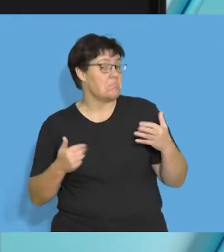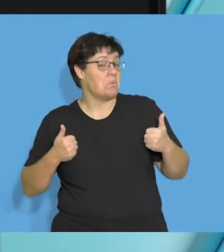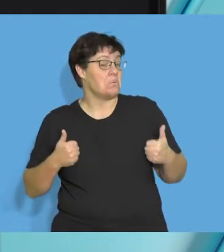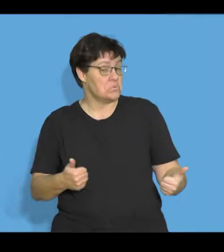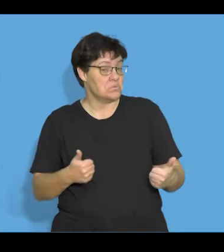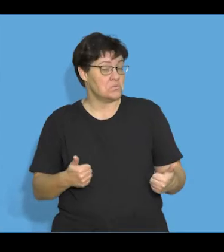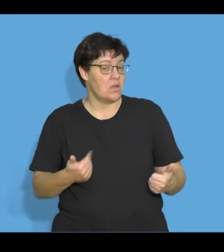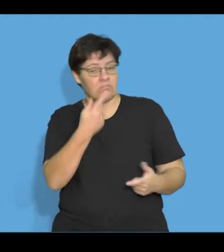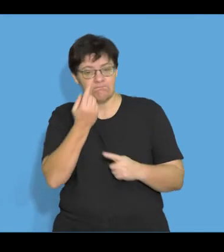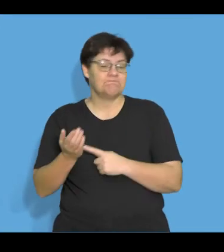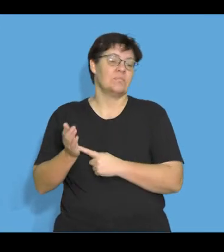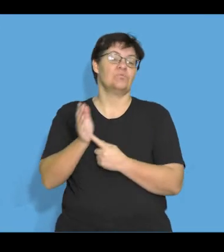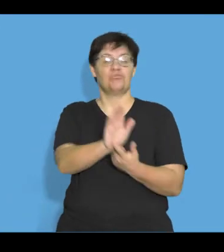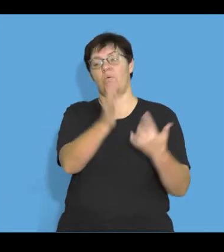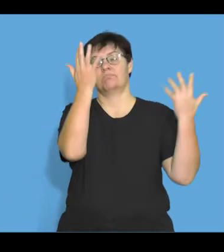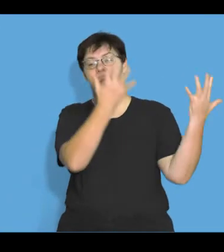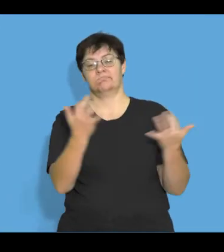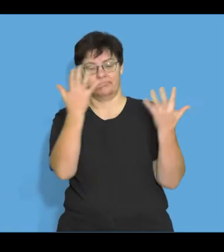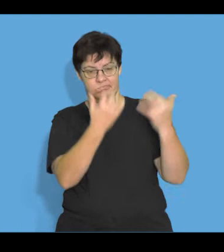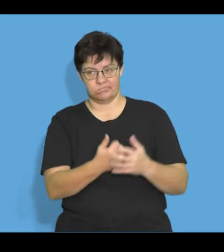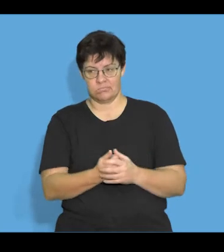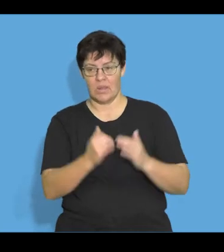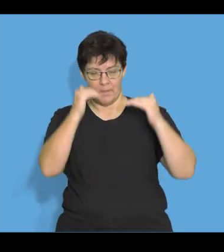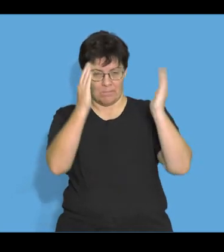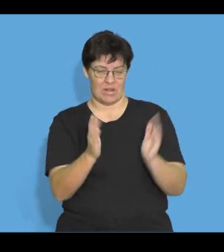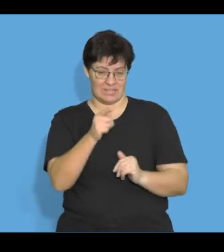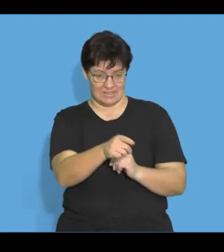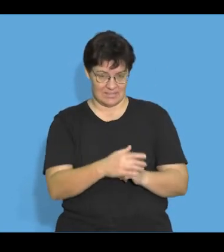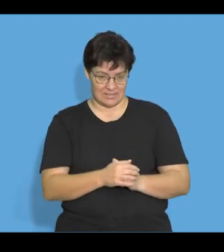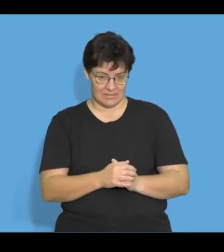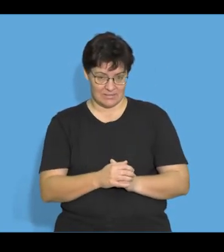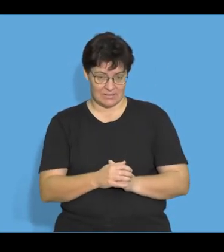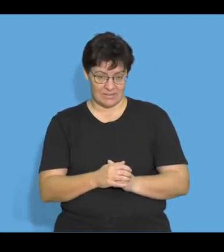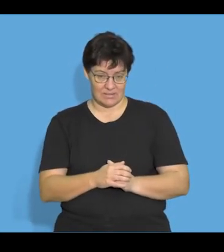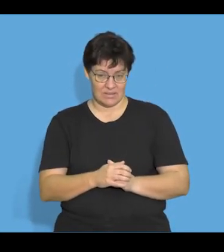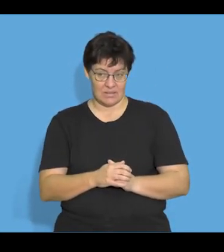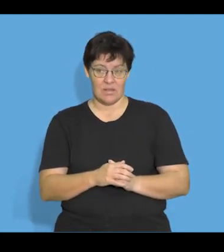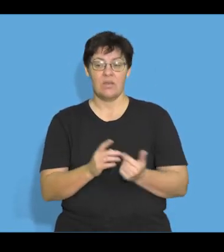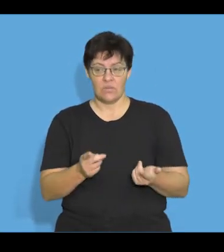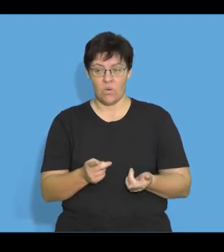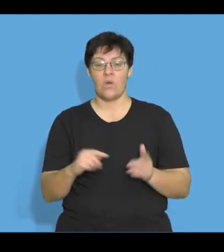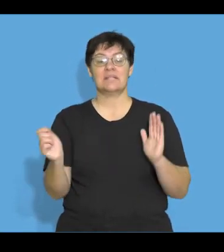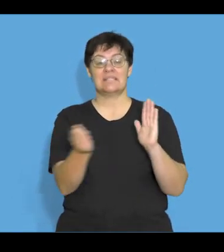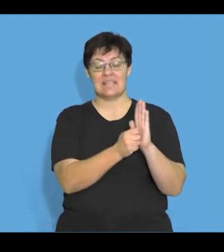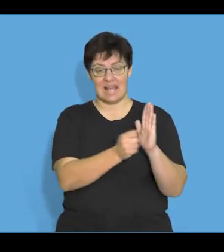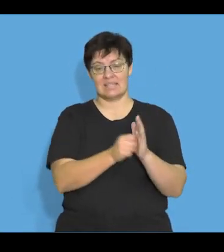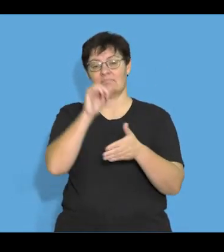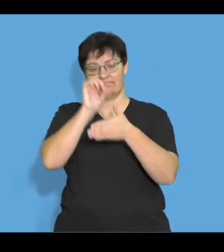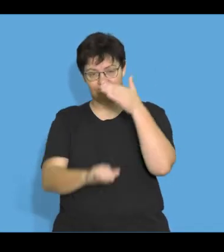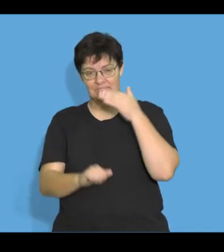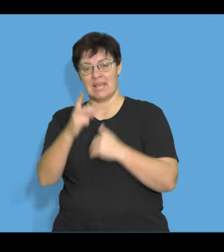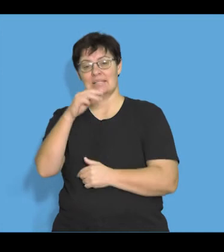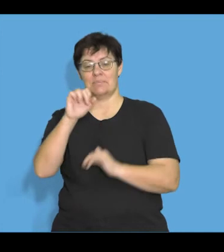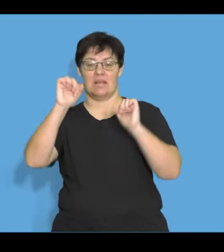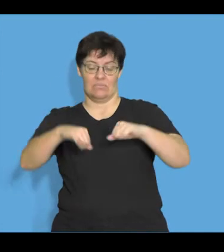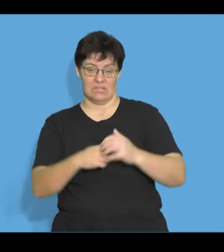actually show your calculations in brackets, even in this type of calculation, where you take your sales less your debtors